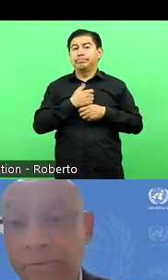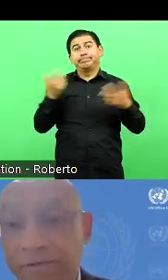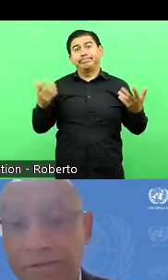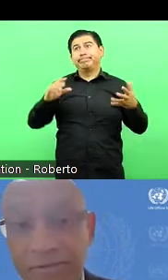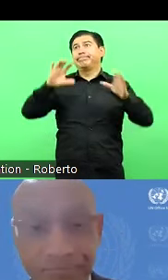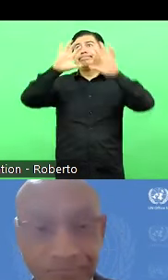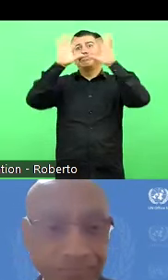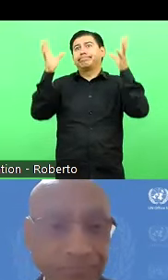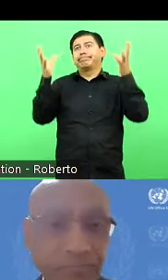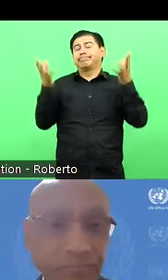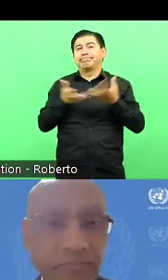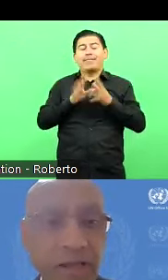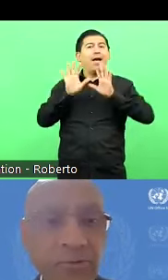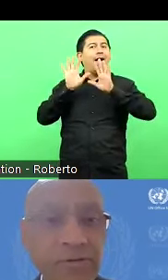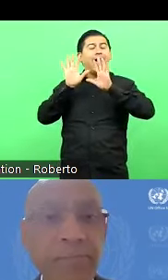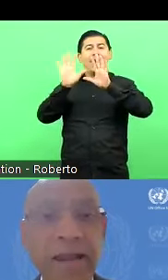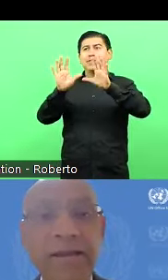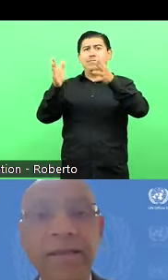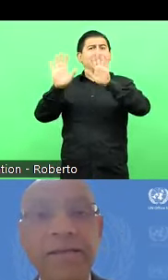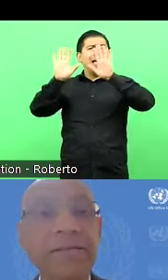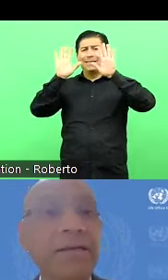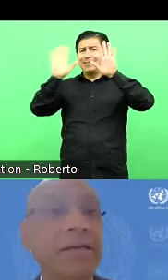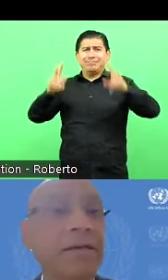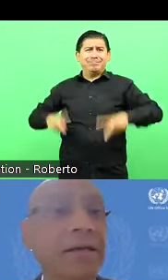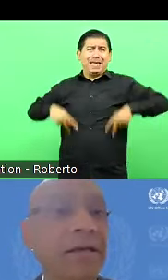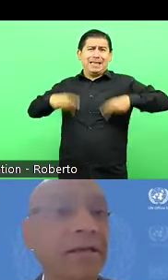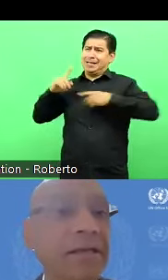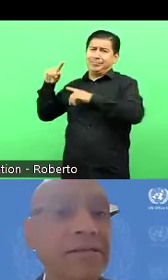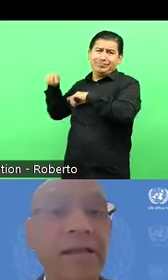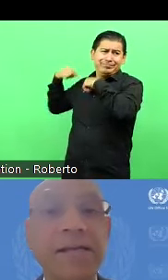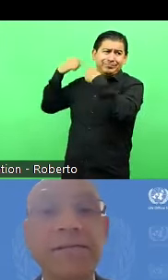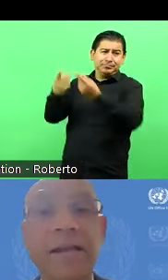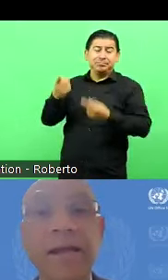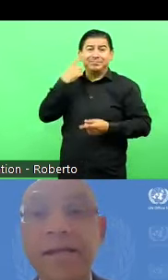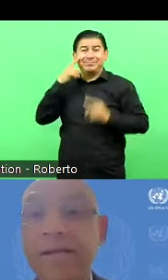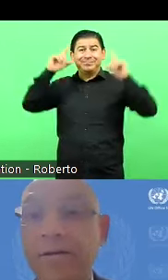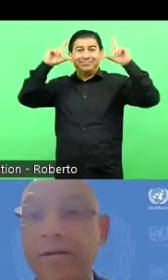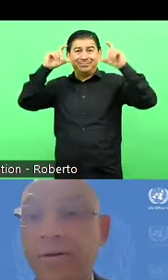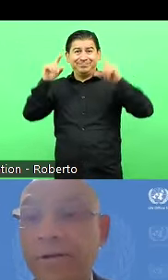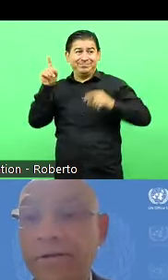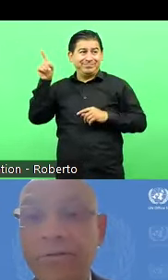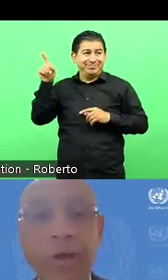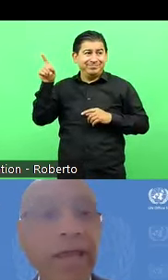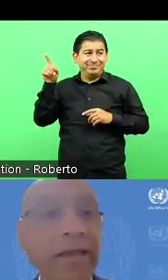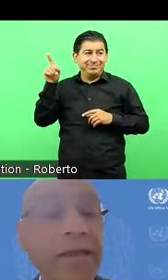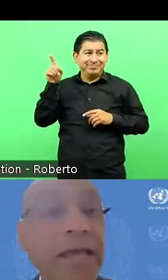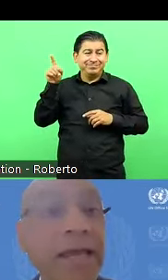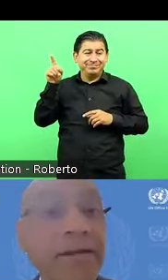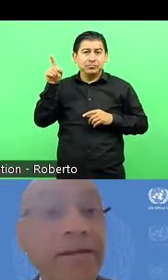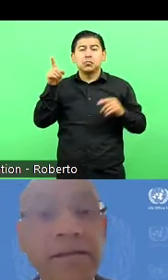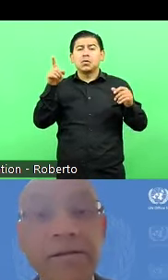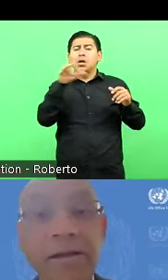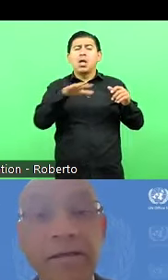upper pictures, those are barren areas. There is a landslide or an earthquake.